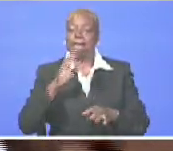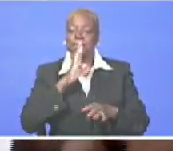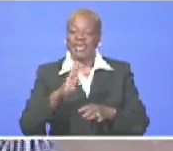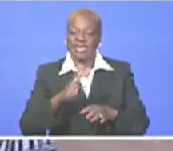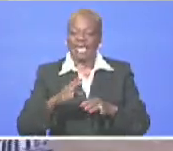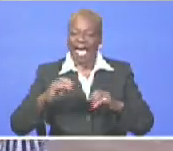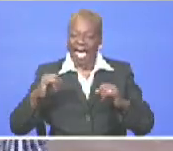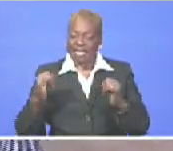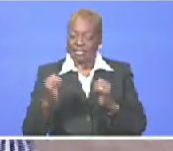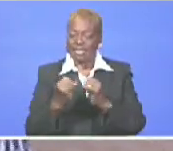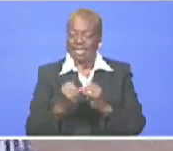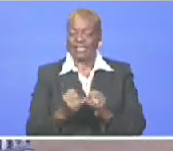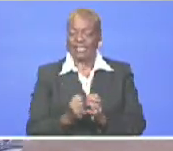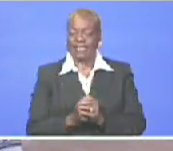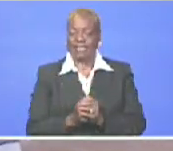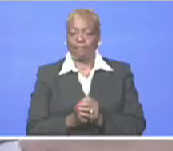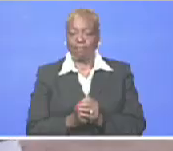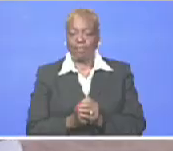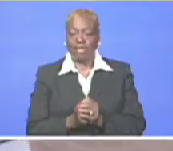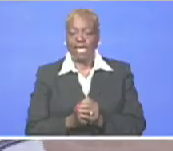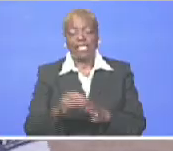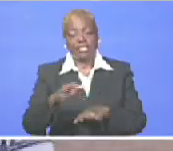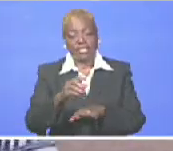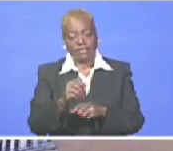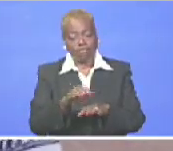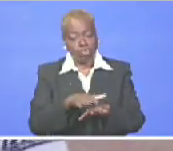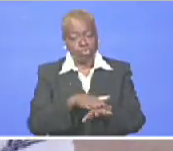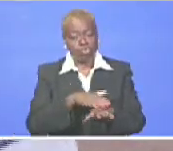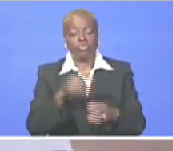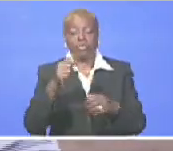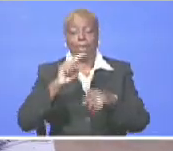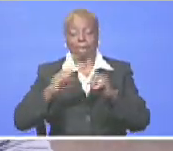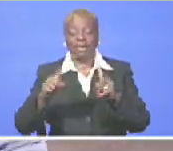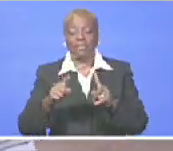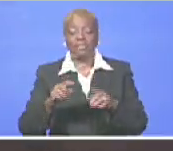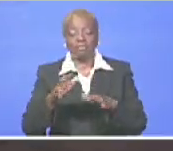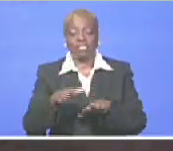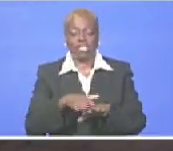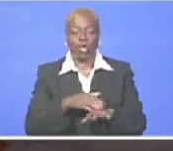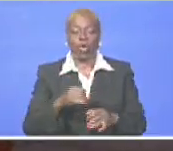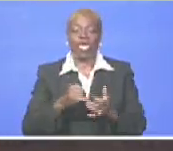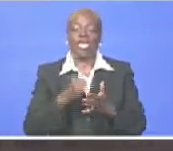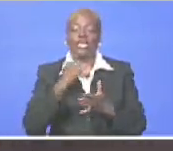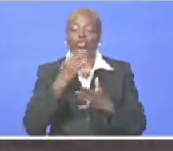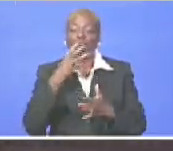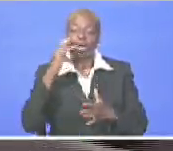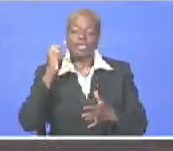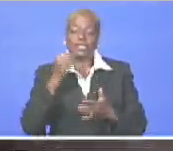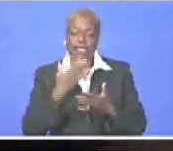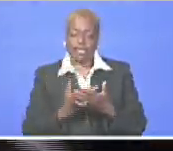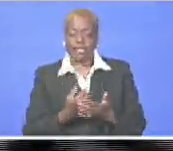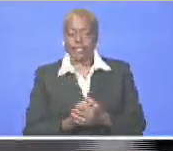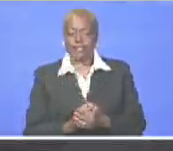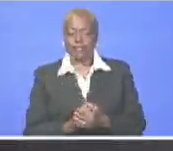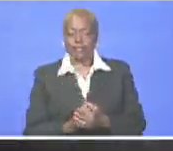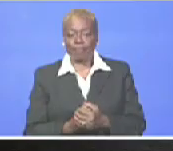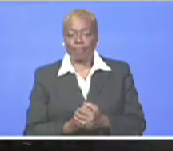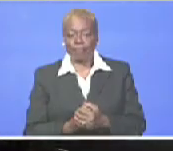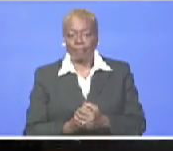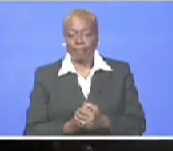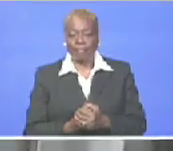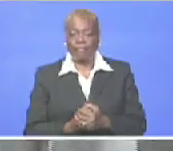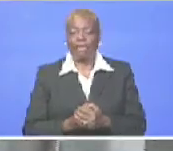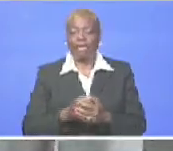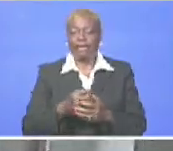it's worth. Oh, it's smooth but slow. Okay. But it was good. Officials of the Nassau Airport Development Company putting in place